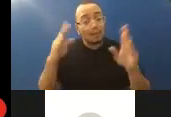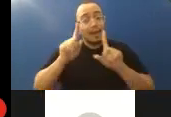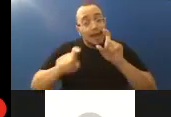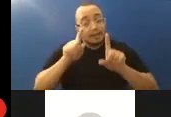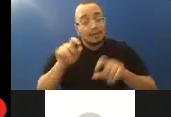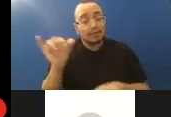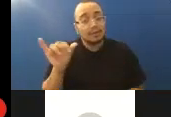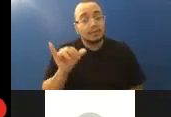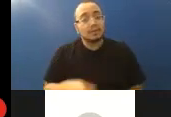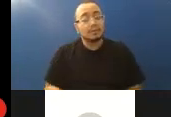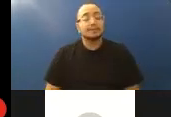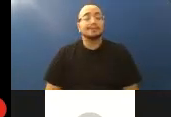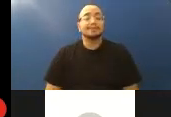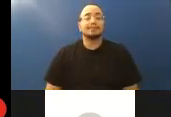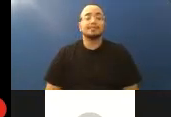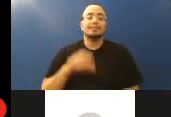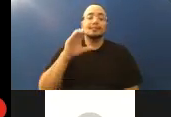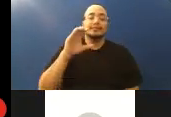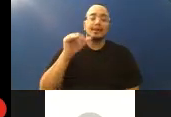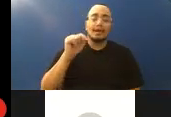So, you know, you got this. Awesome. Devon?